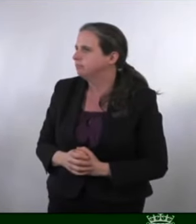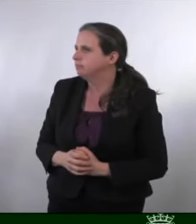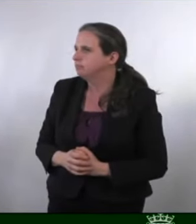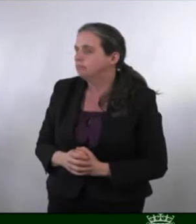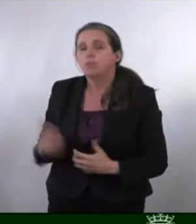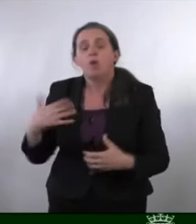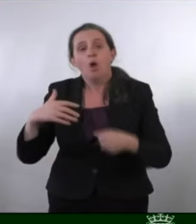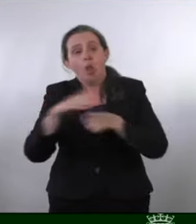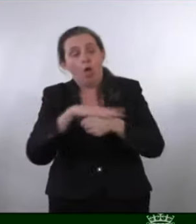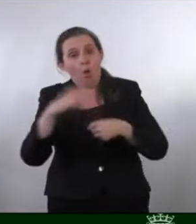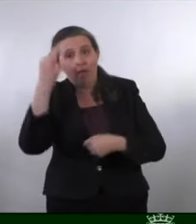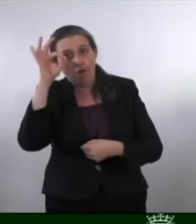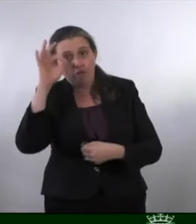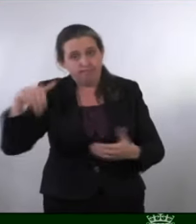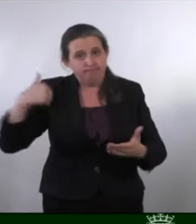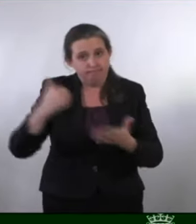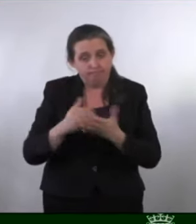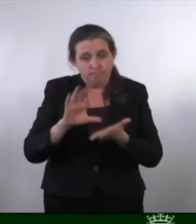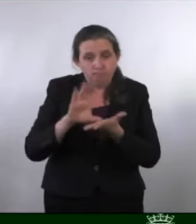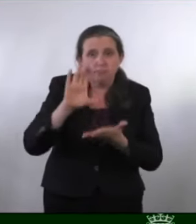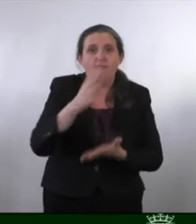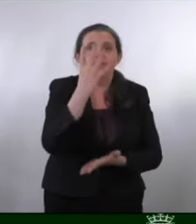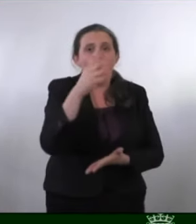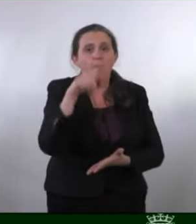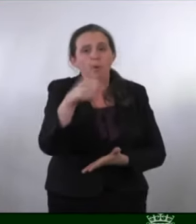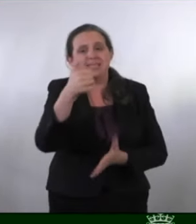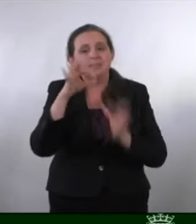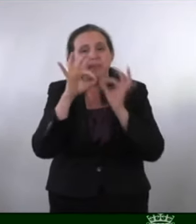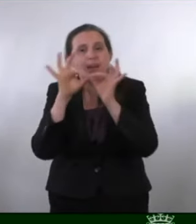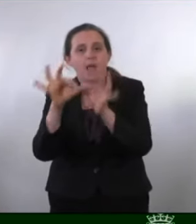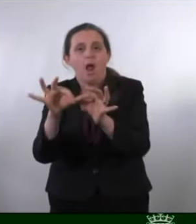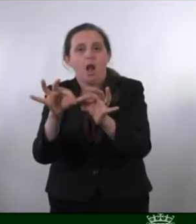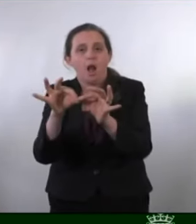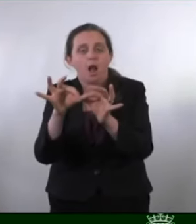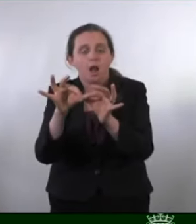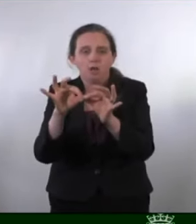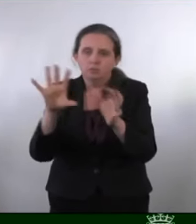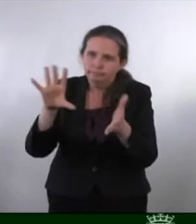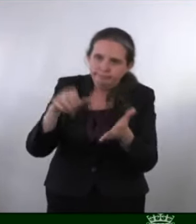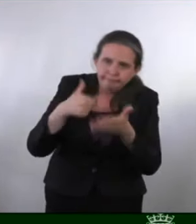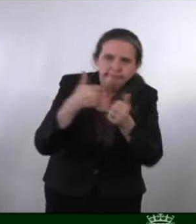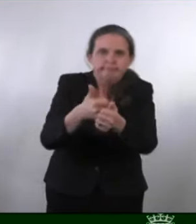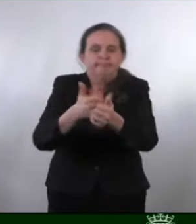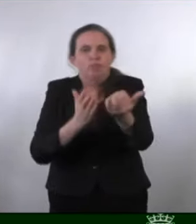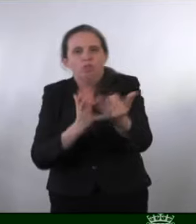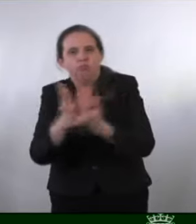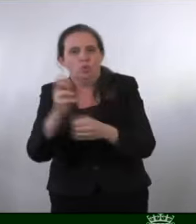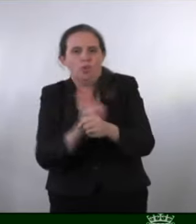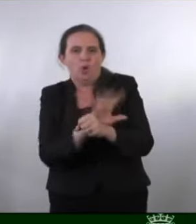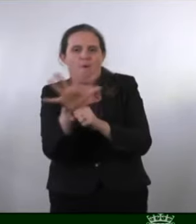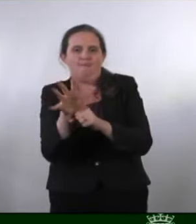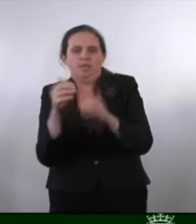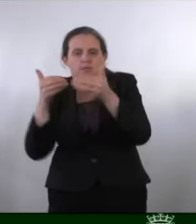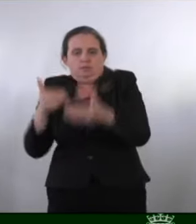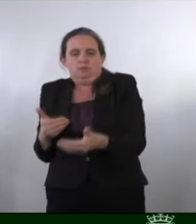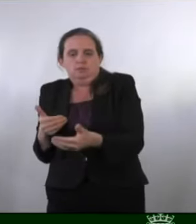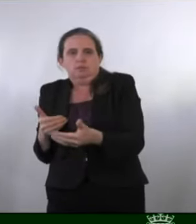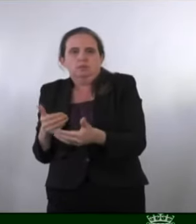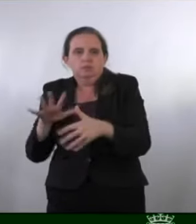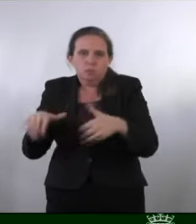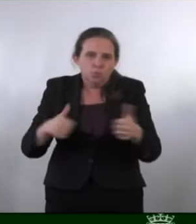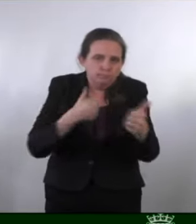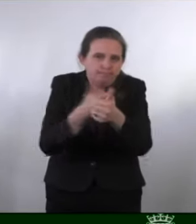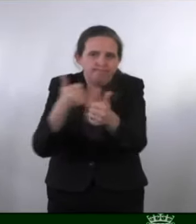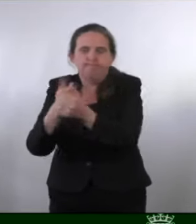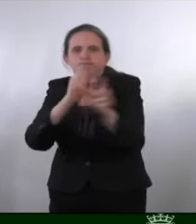£4.6 billion so far to support them through the pandemic and to help them support hard-hit businesses